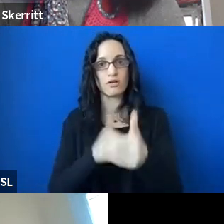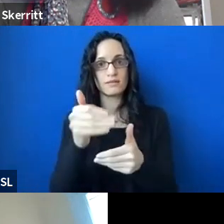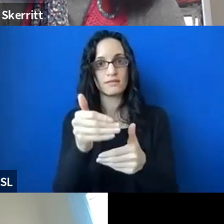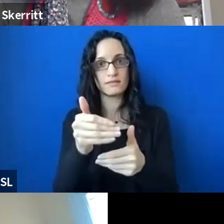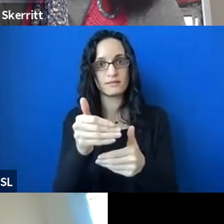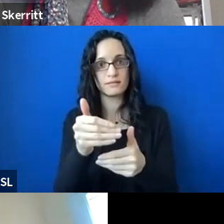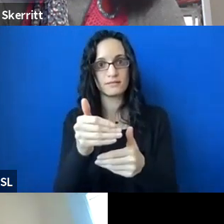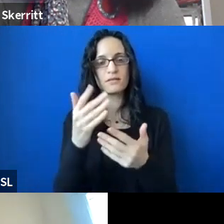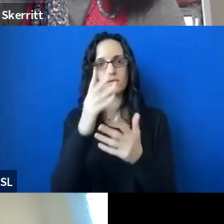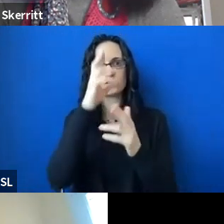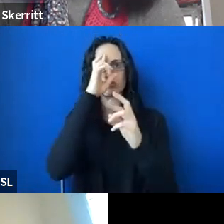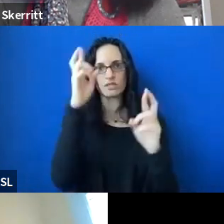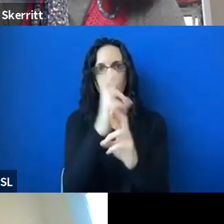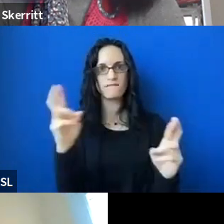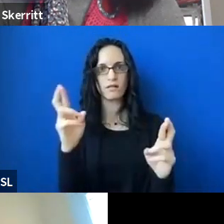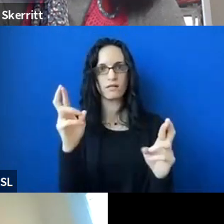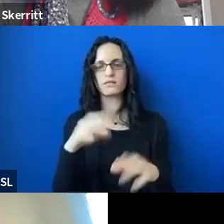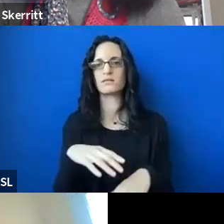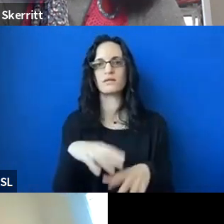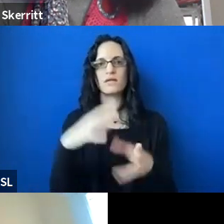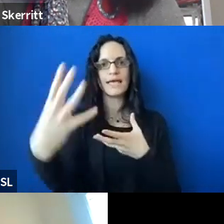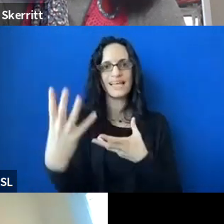is respectful, that it's inclusive,